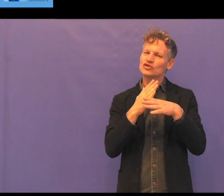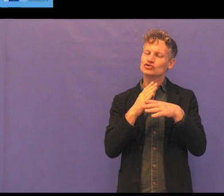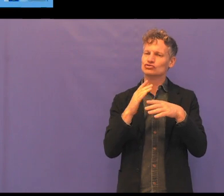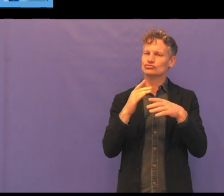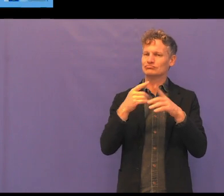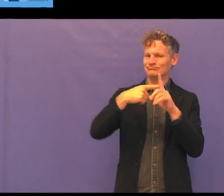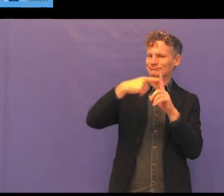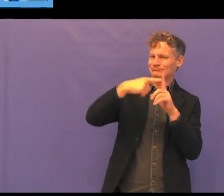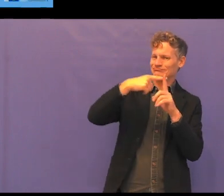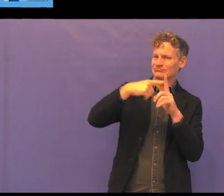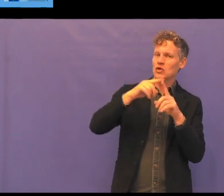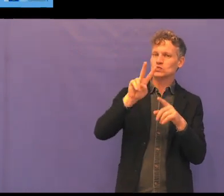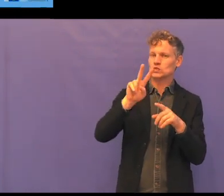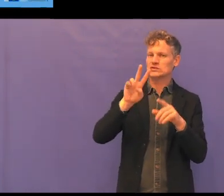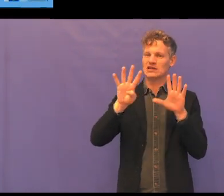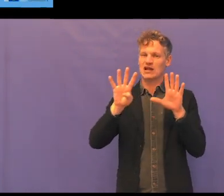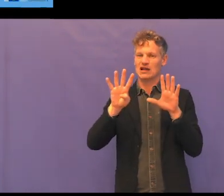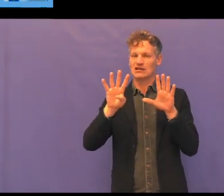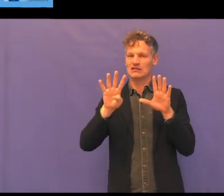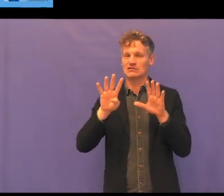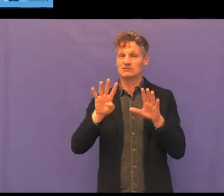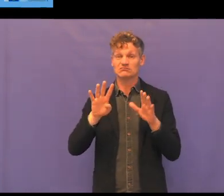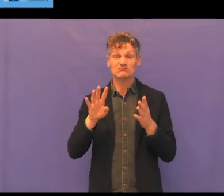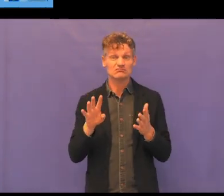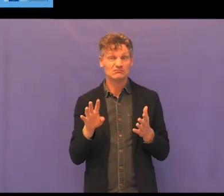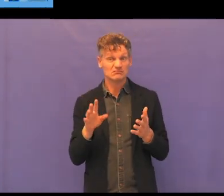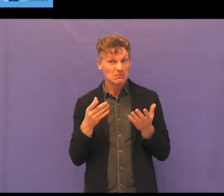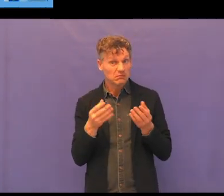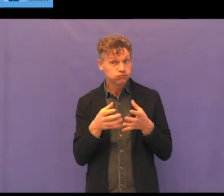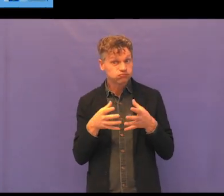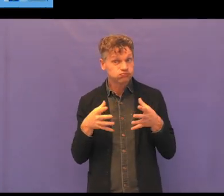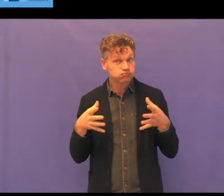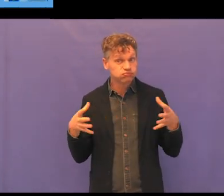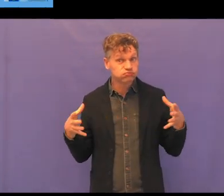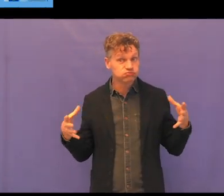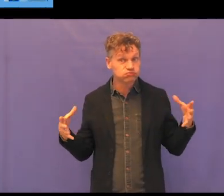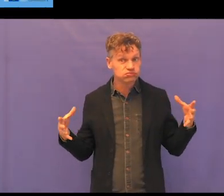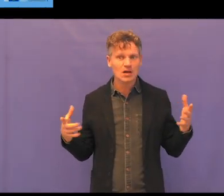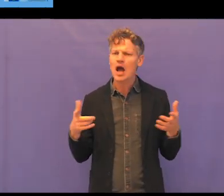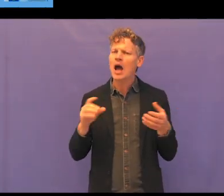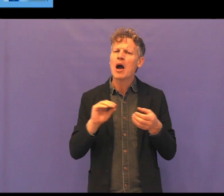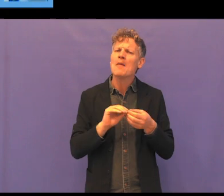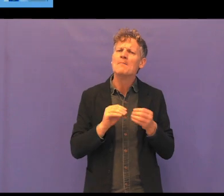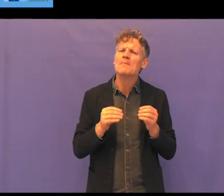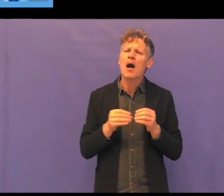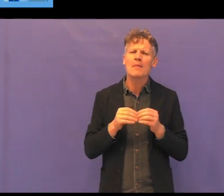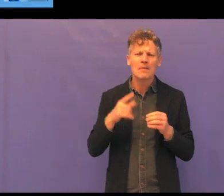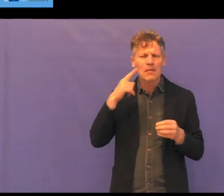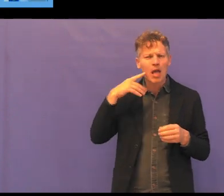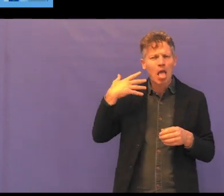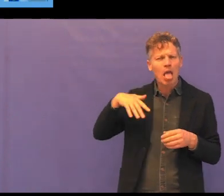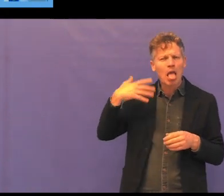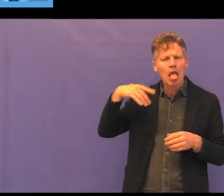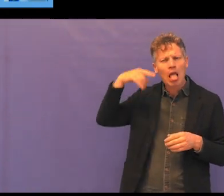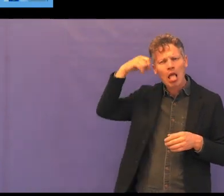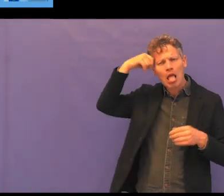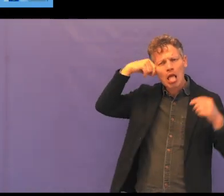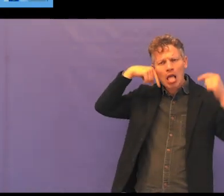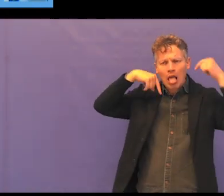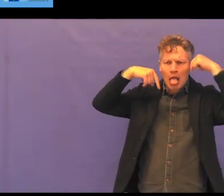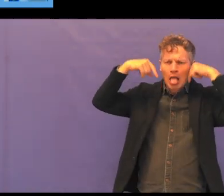average temperature is 29 degrees Celsius and above is that it becomes humanly impossible to